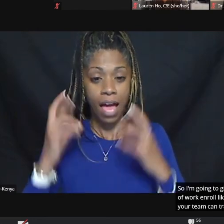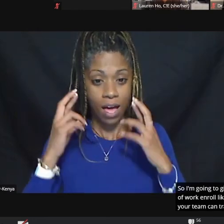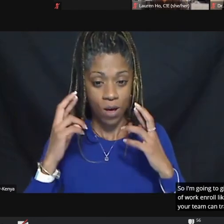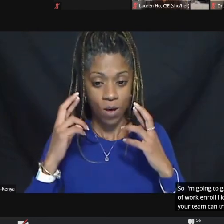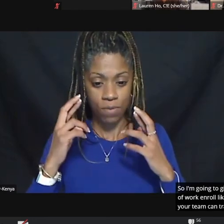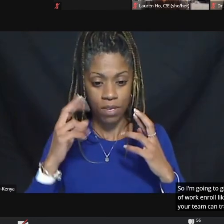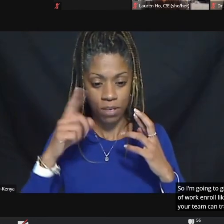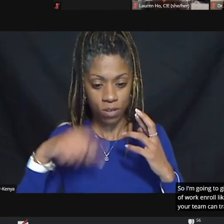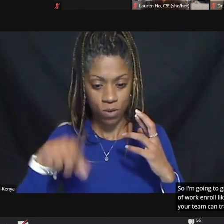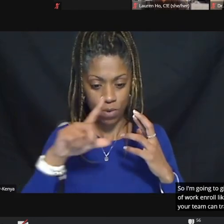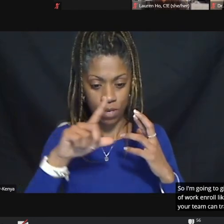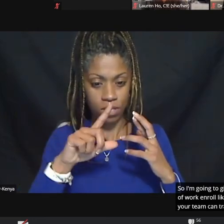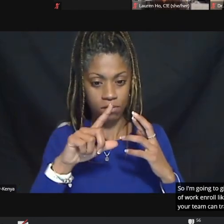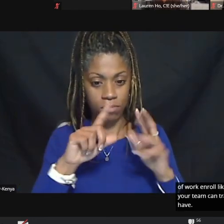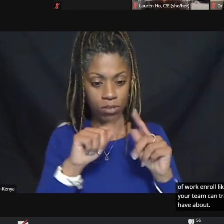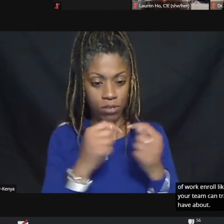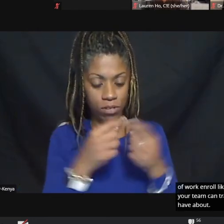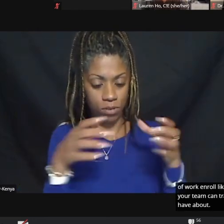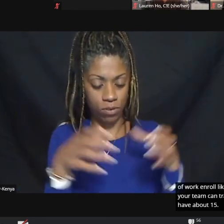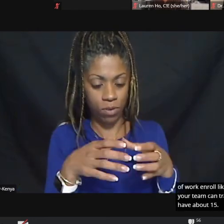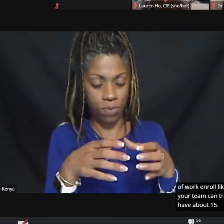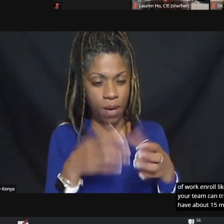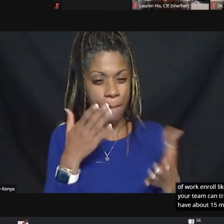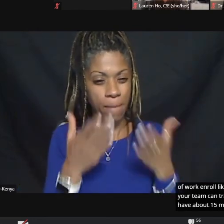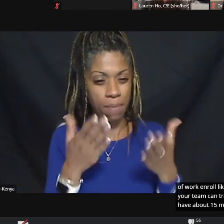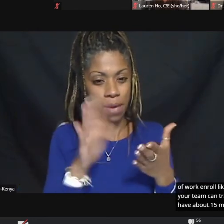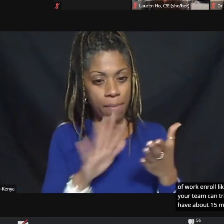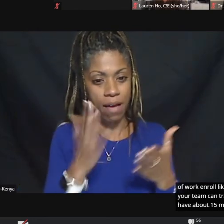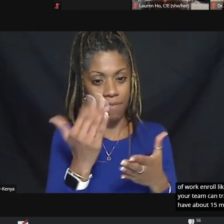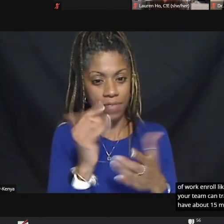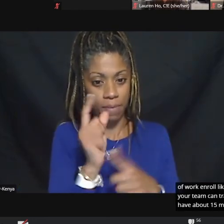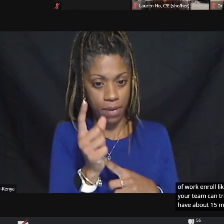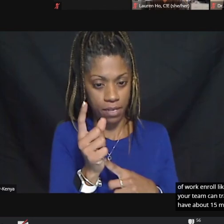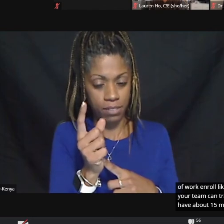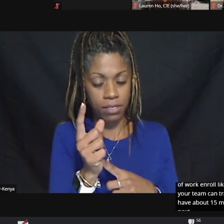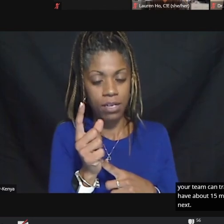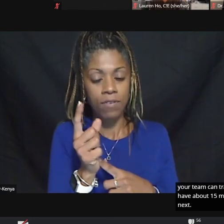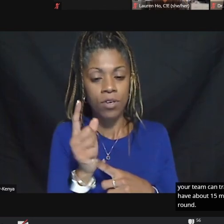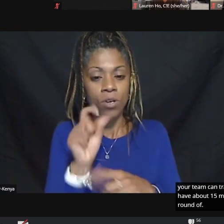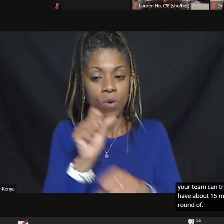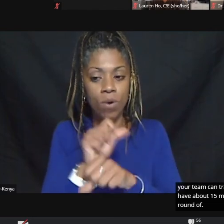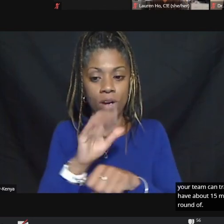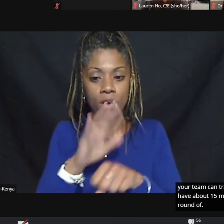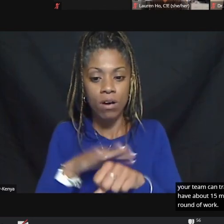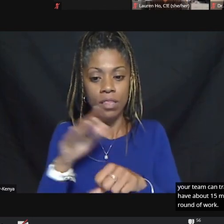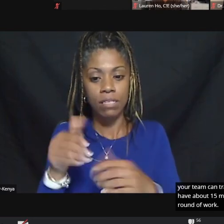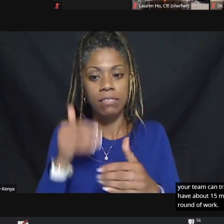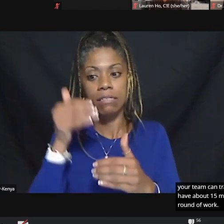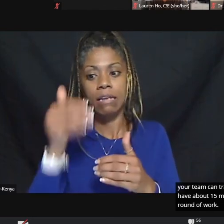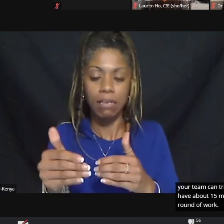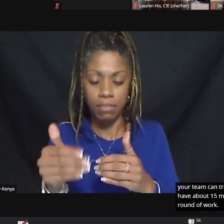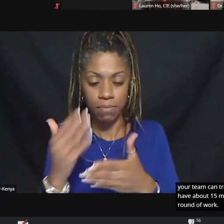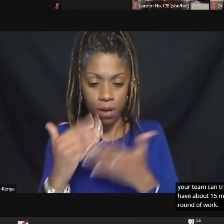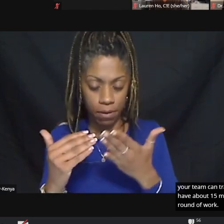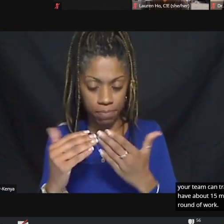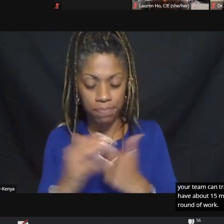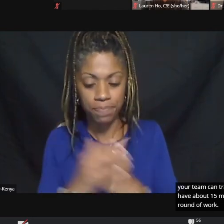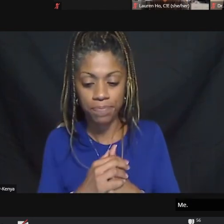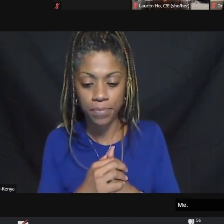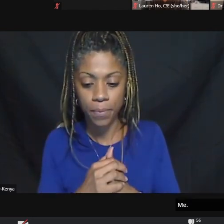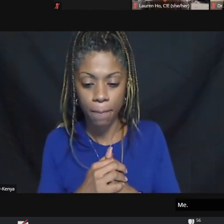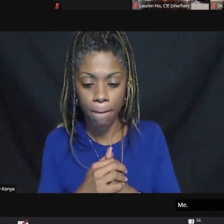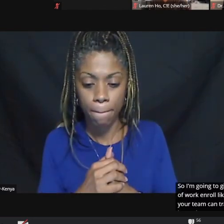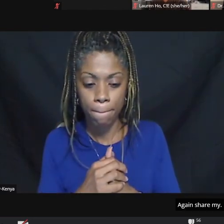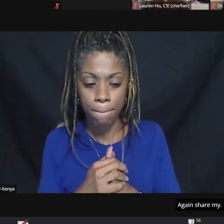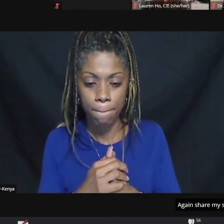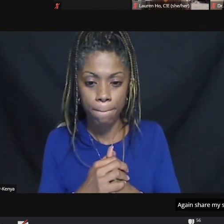into those. We're going to have about 15 minutes for you to work on this next round of work. Let me again